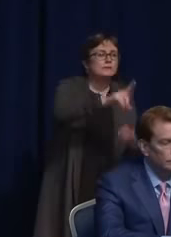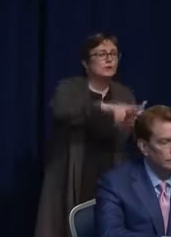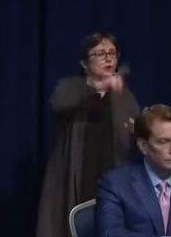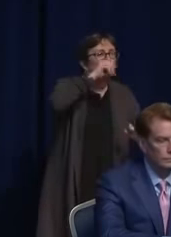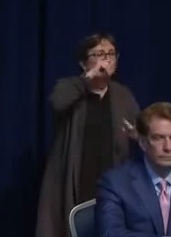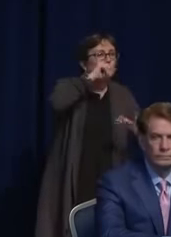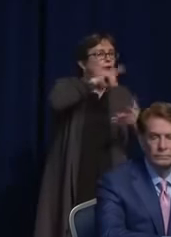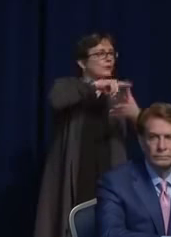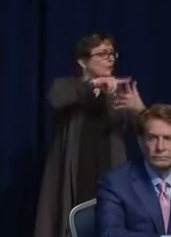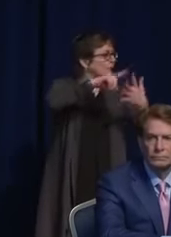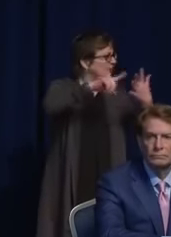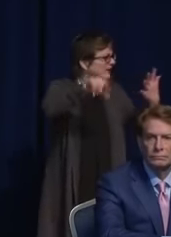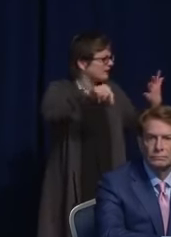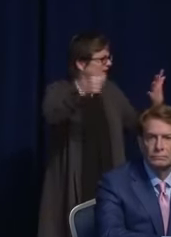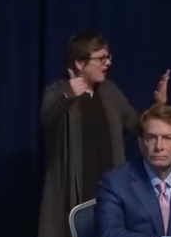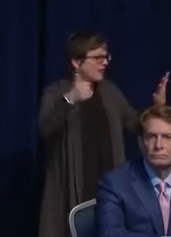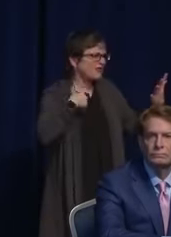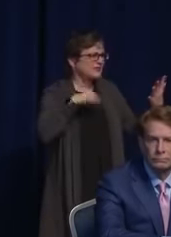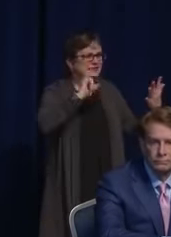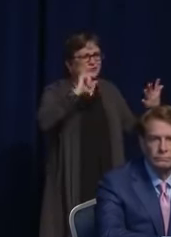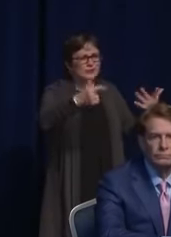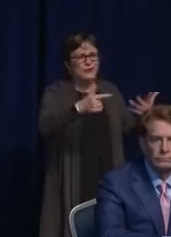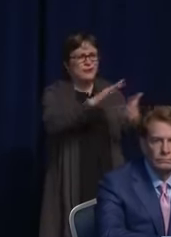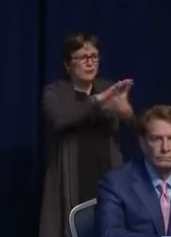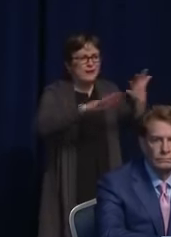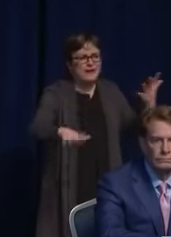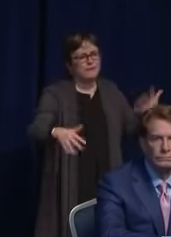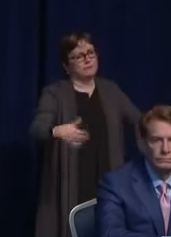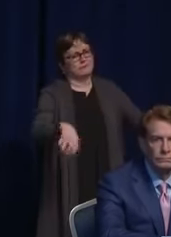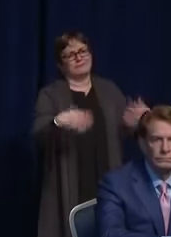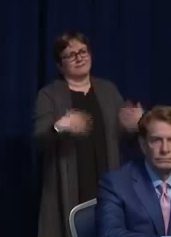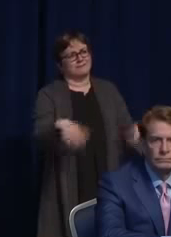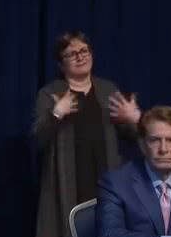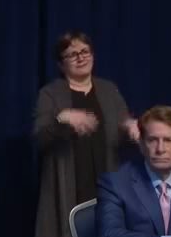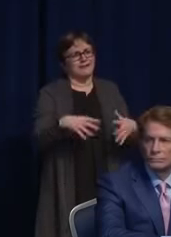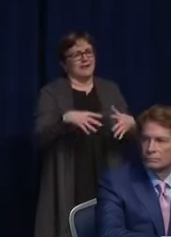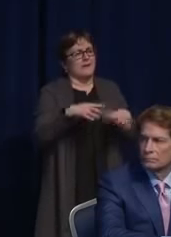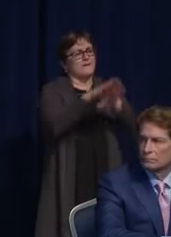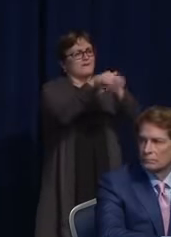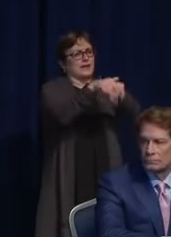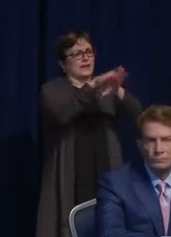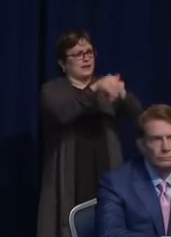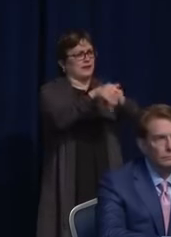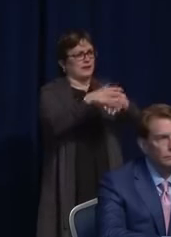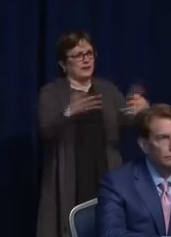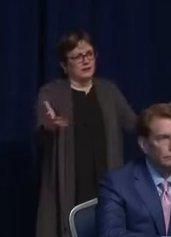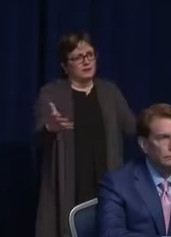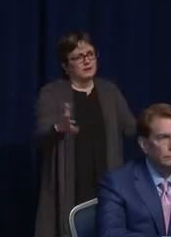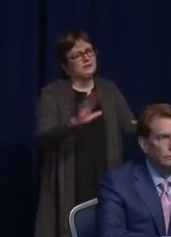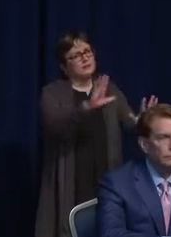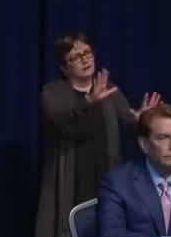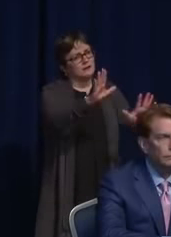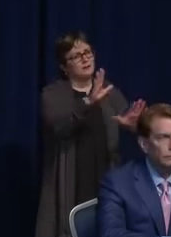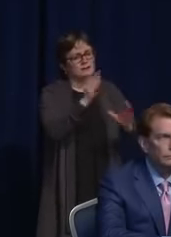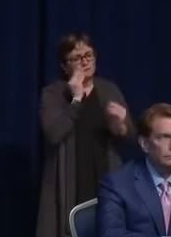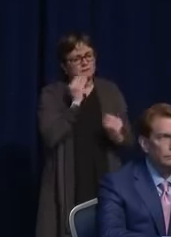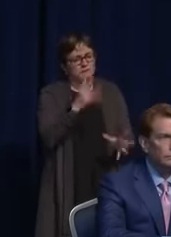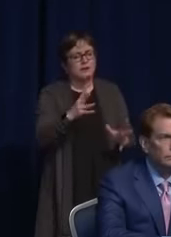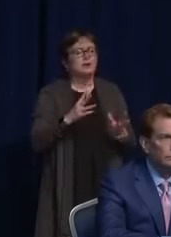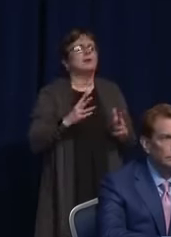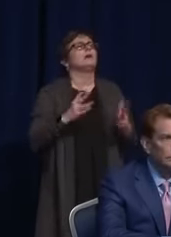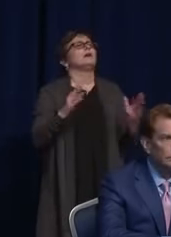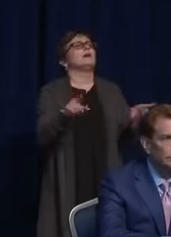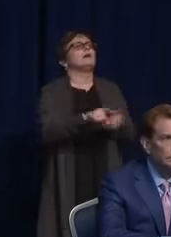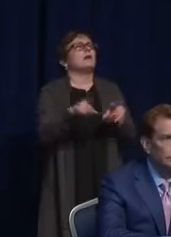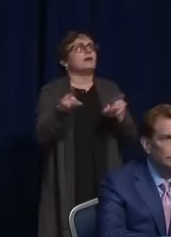Judy, Pat, all of us would agree. Bob, you live this every day. There's a gap. Thirdly, to